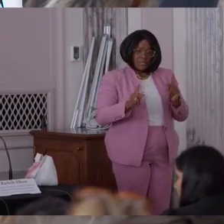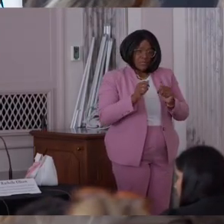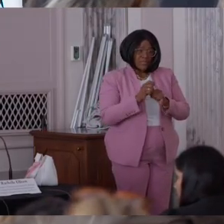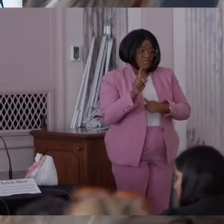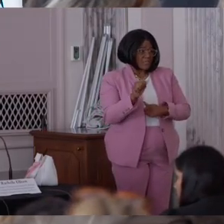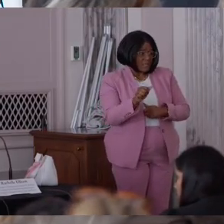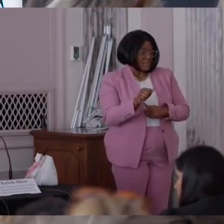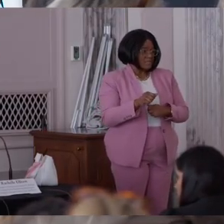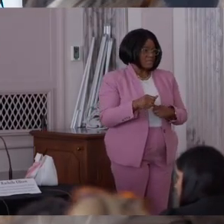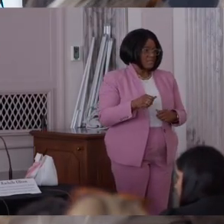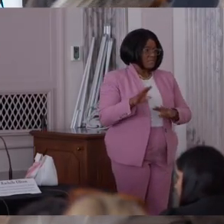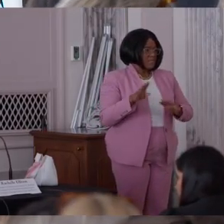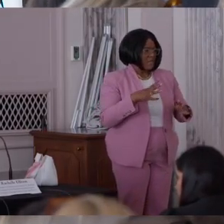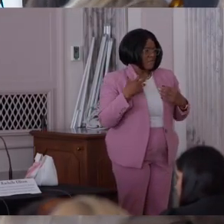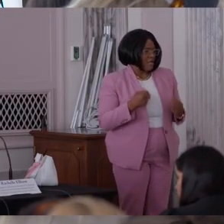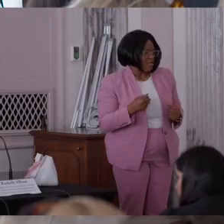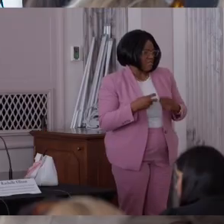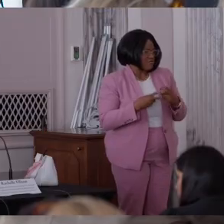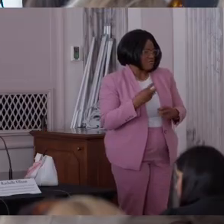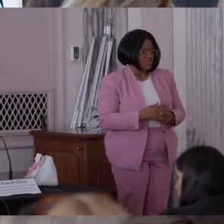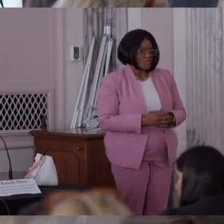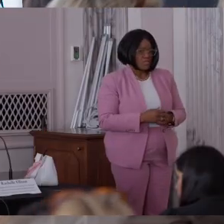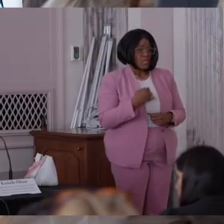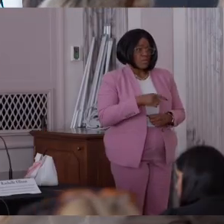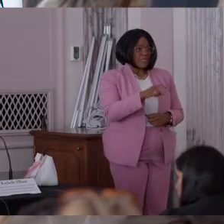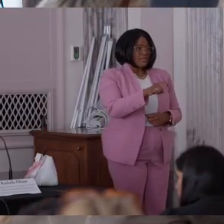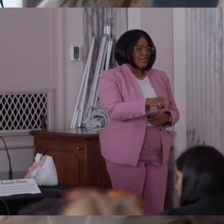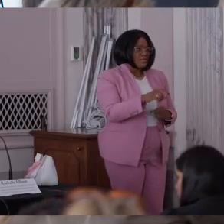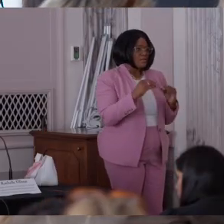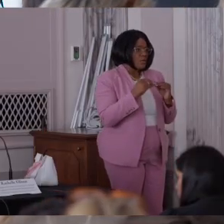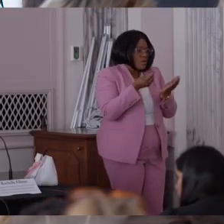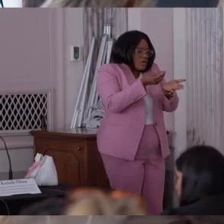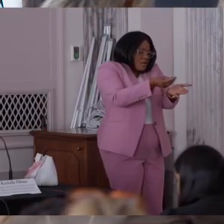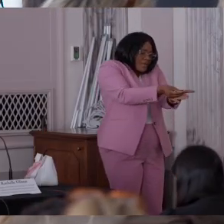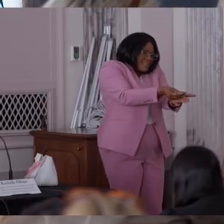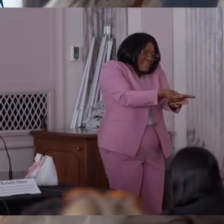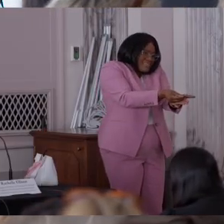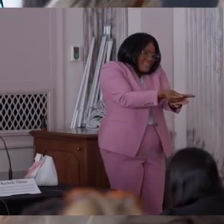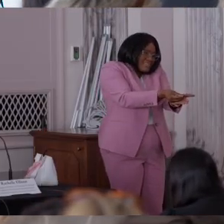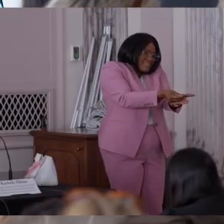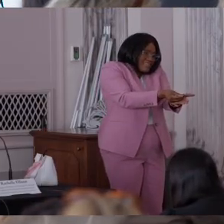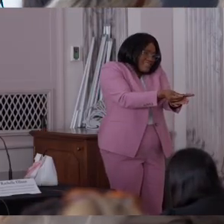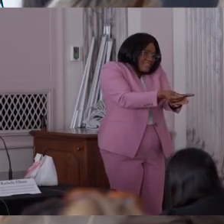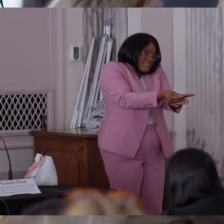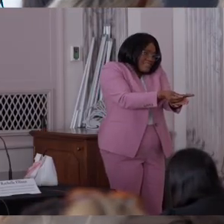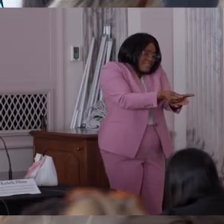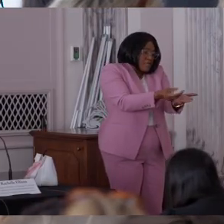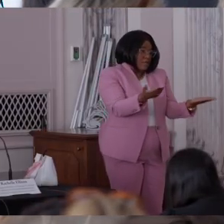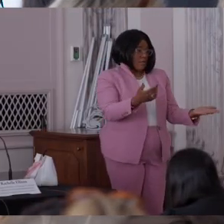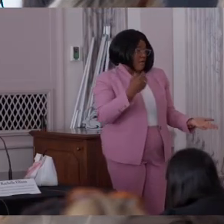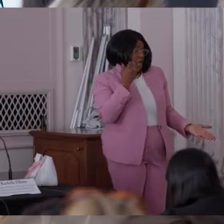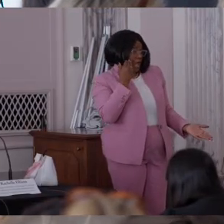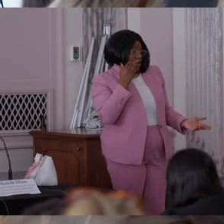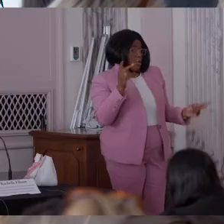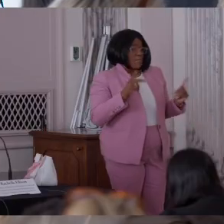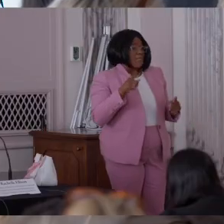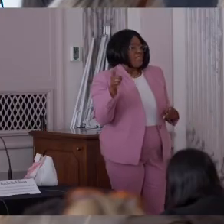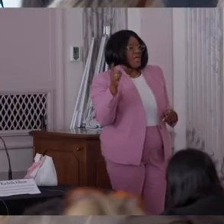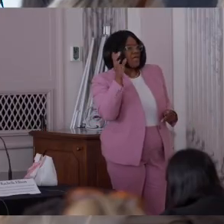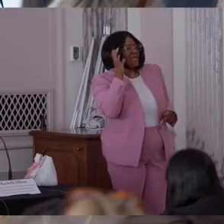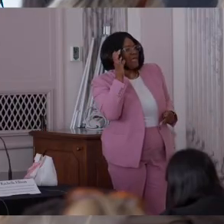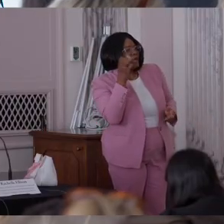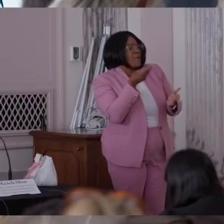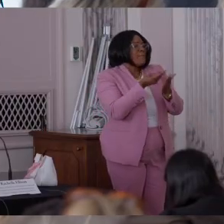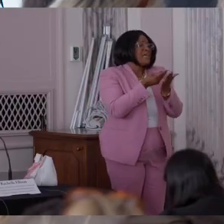disabilities and behavioral health issues. We need more money. And I know when people hear that